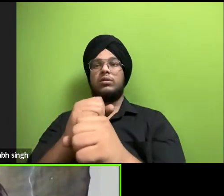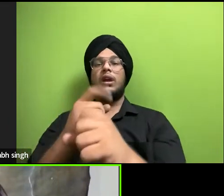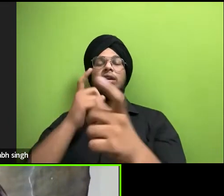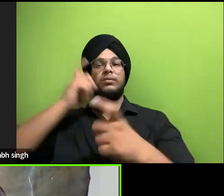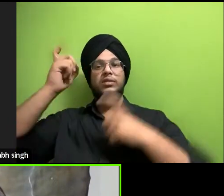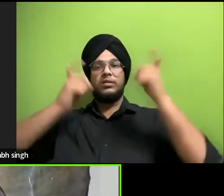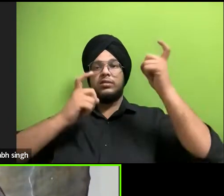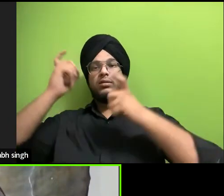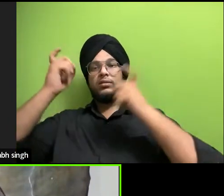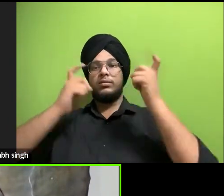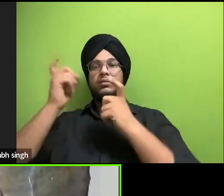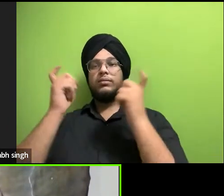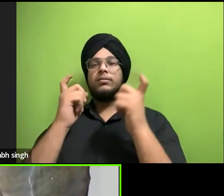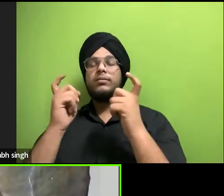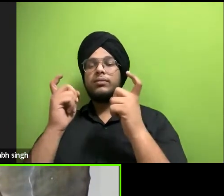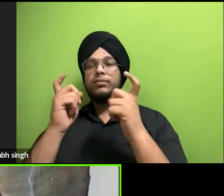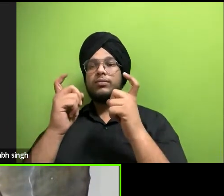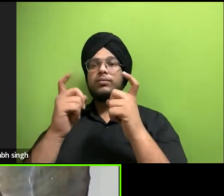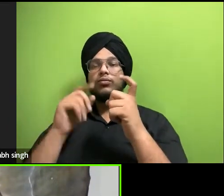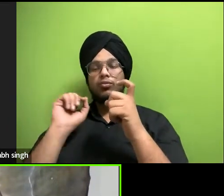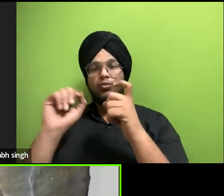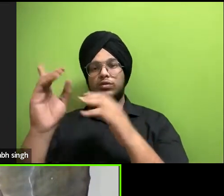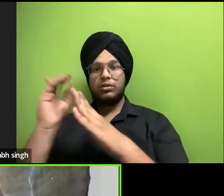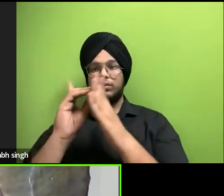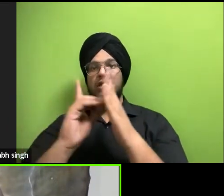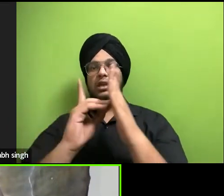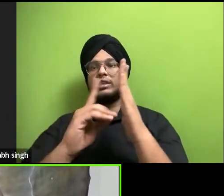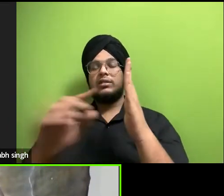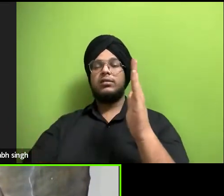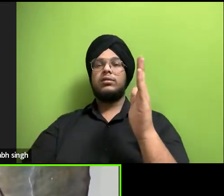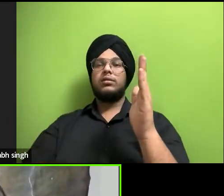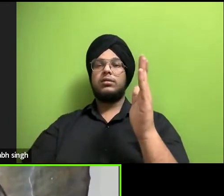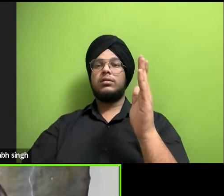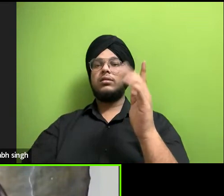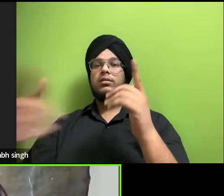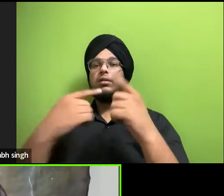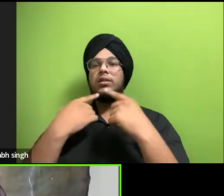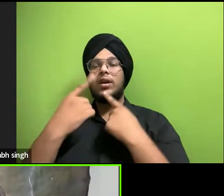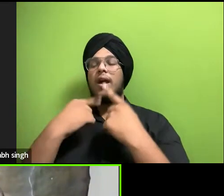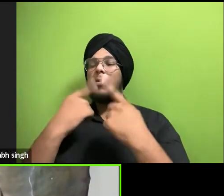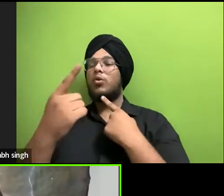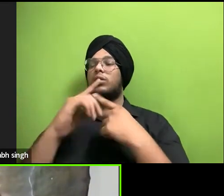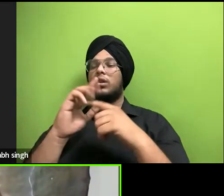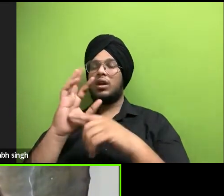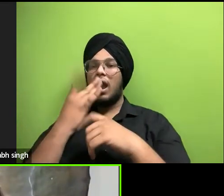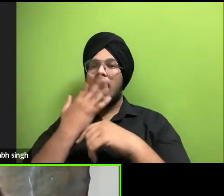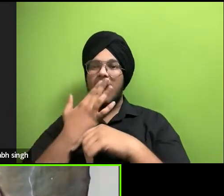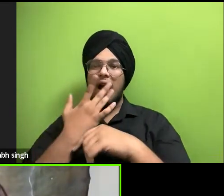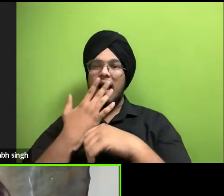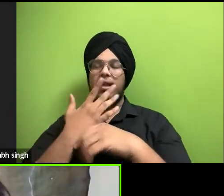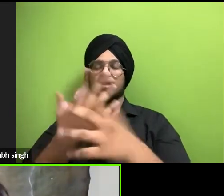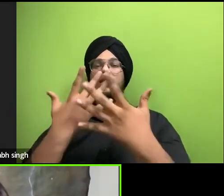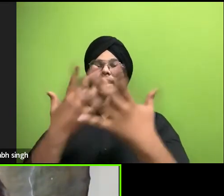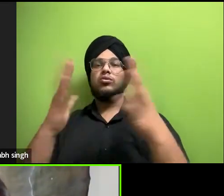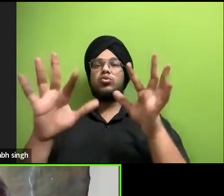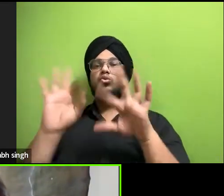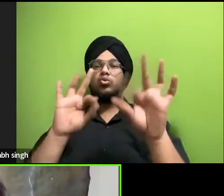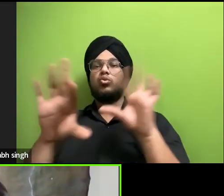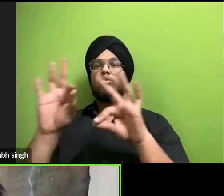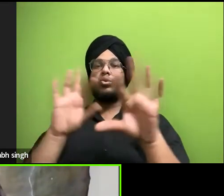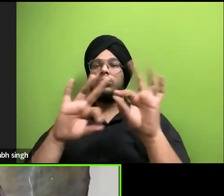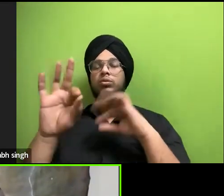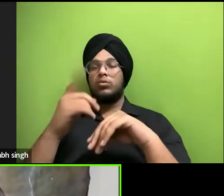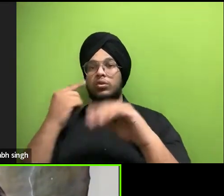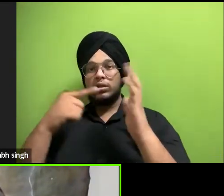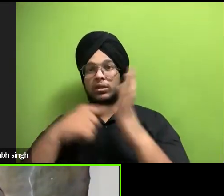of Kuramata's design aesthetic, whether it's about color or material choice, because within